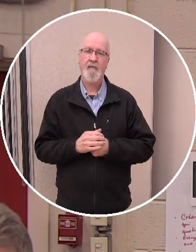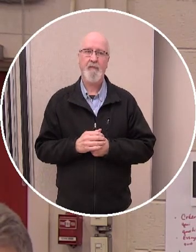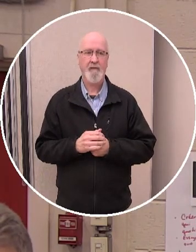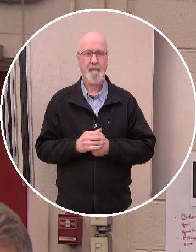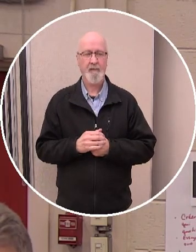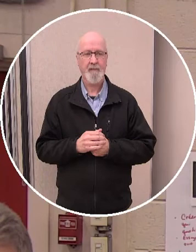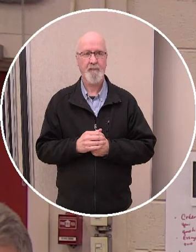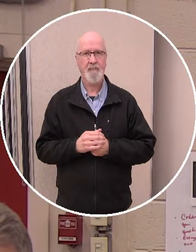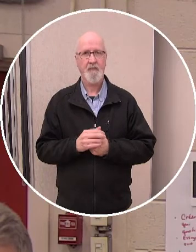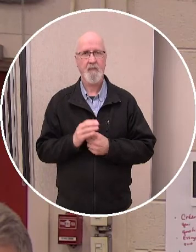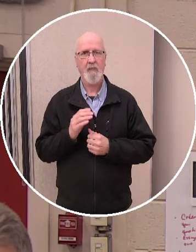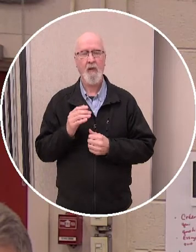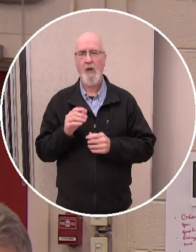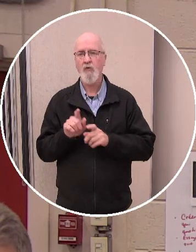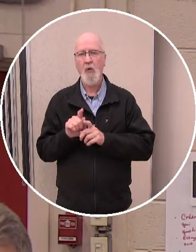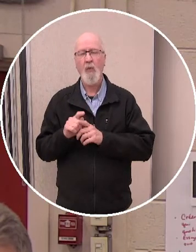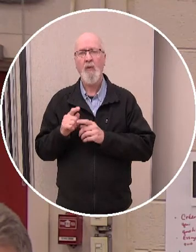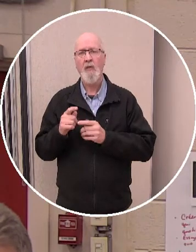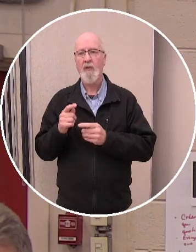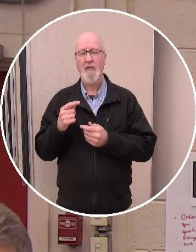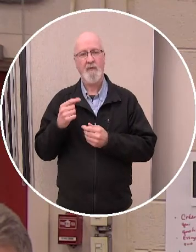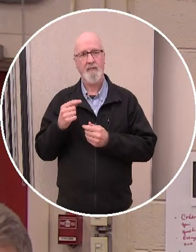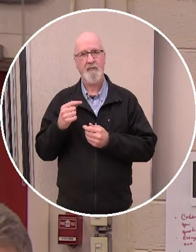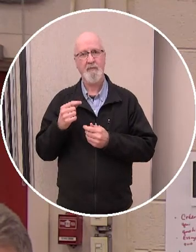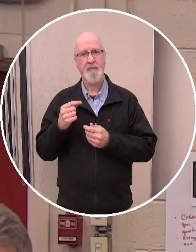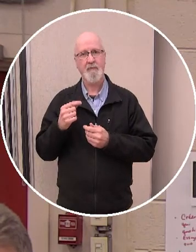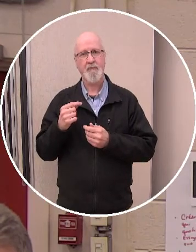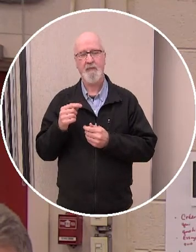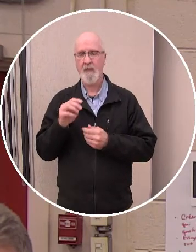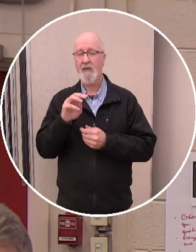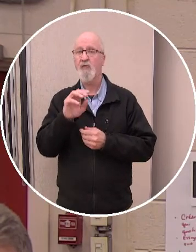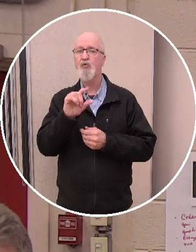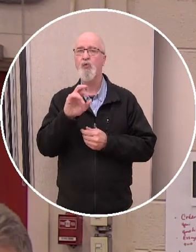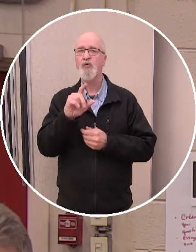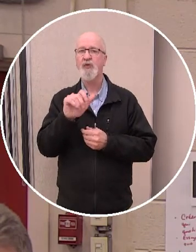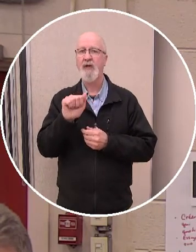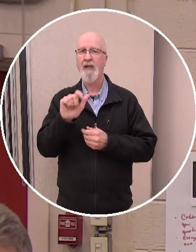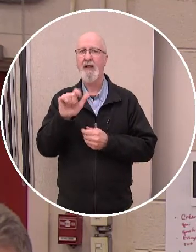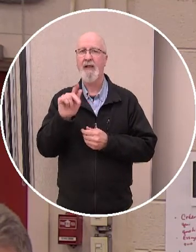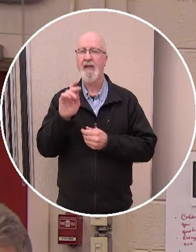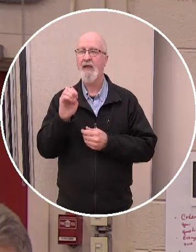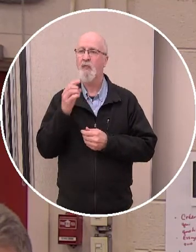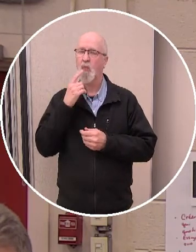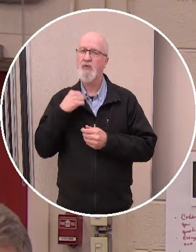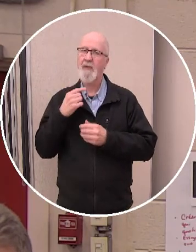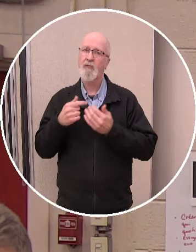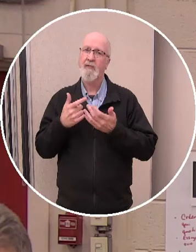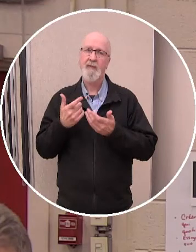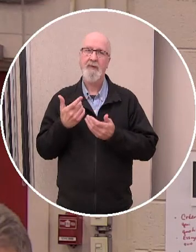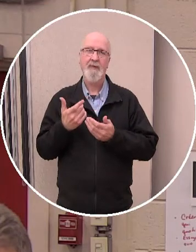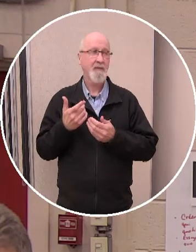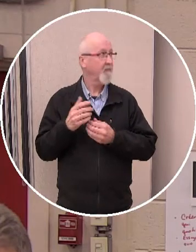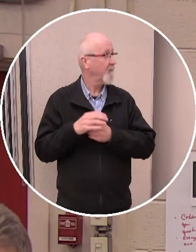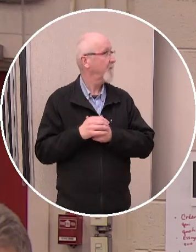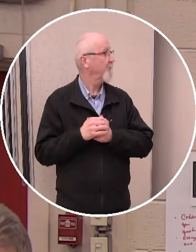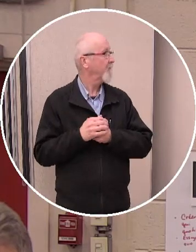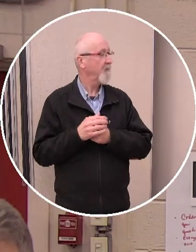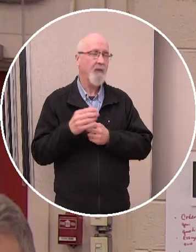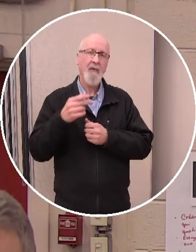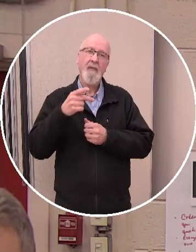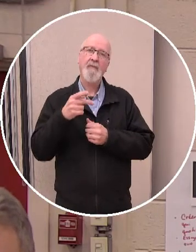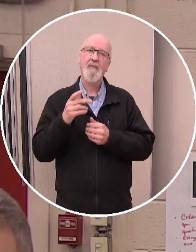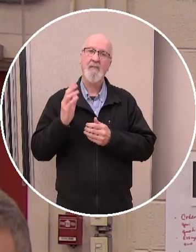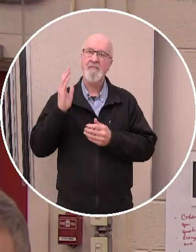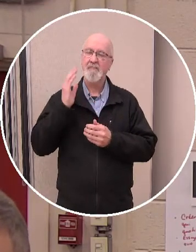We were advised by Ms. Georgina Lake about the PASS program. It's been in our system